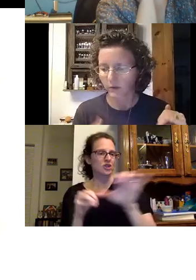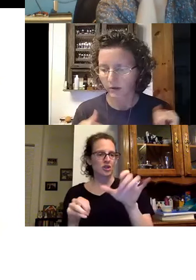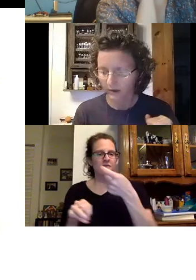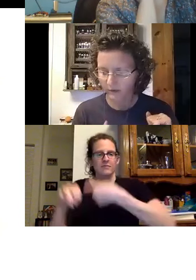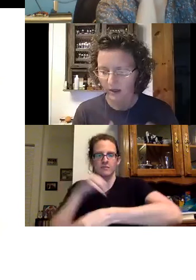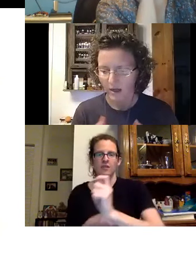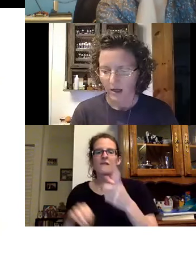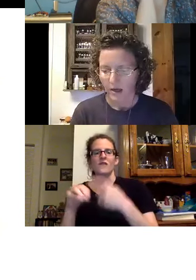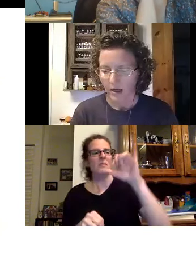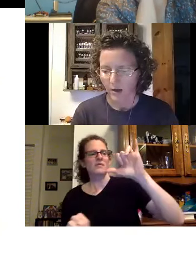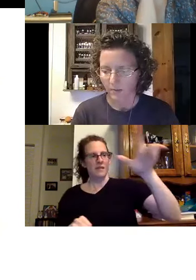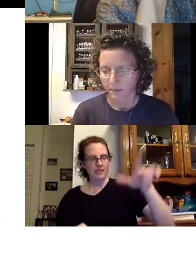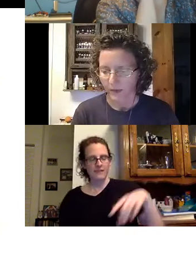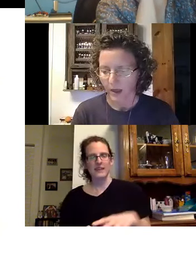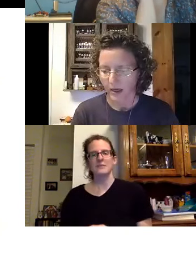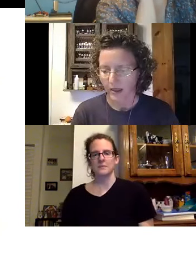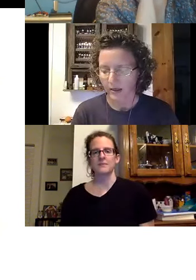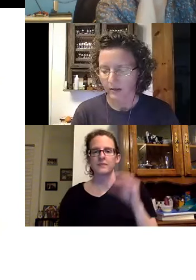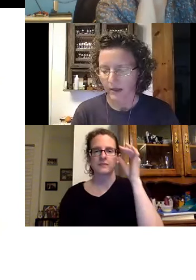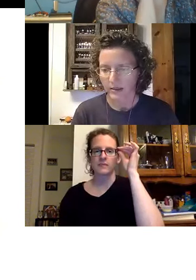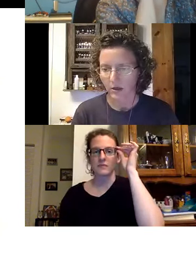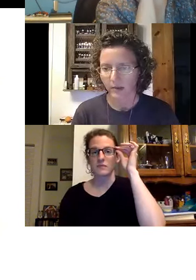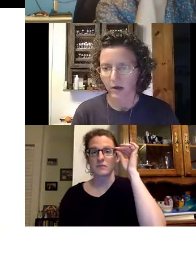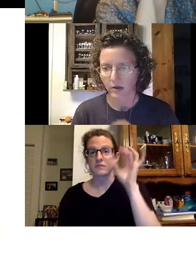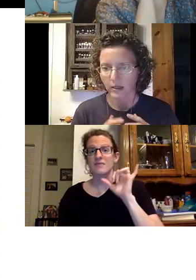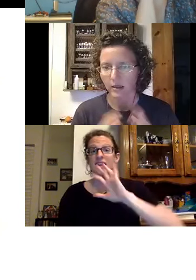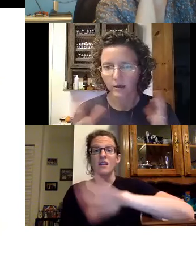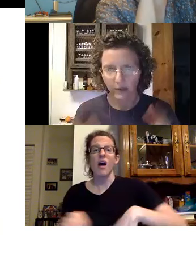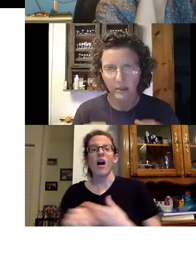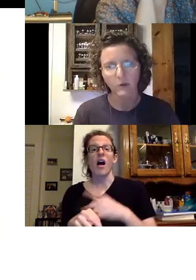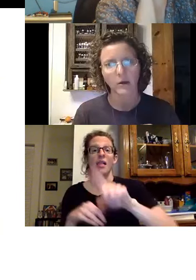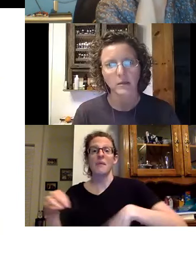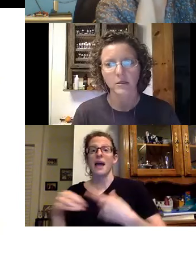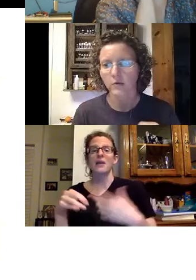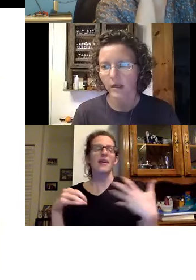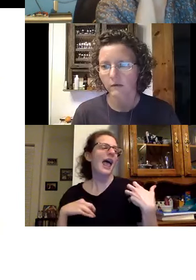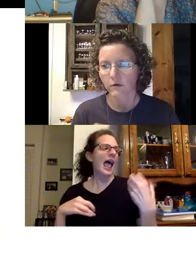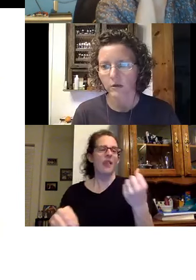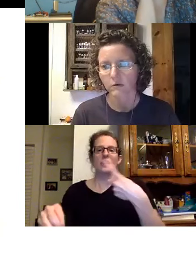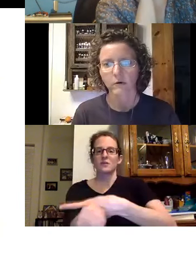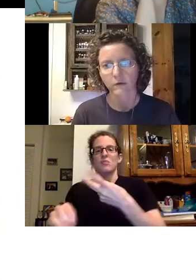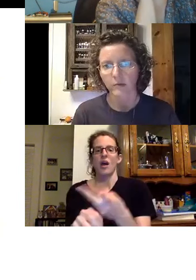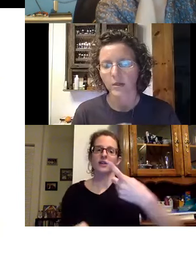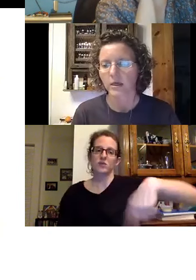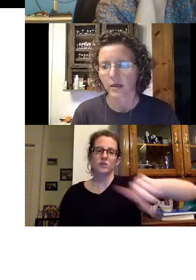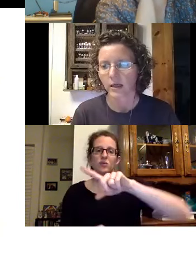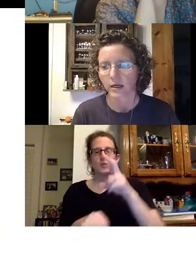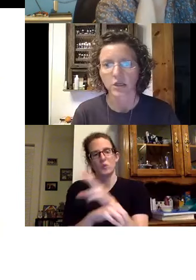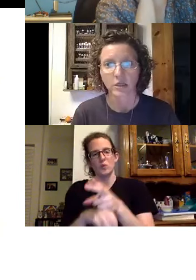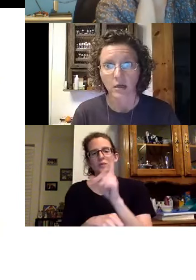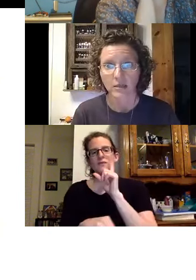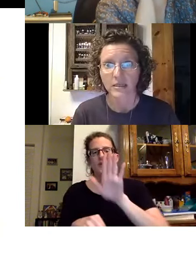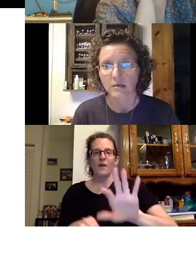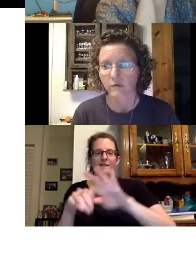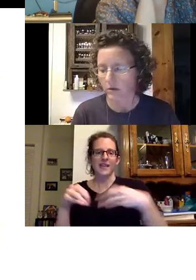from Young Living. And that is all about getting the healthiest products that you can for you, for your family, and